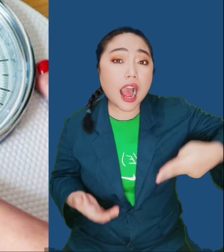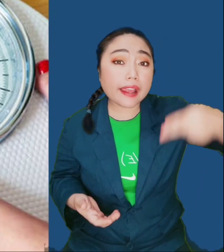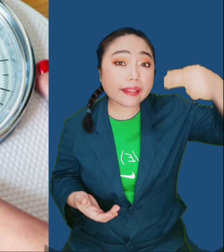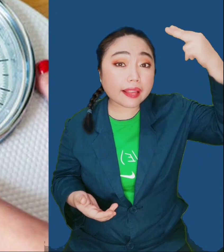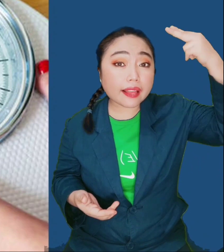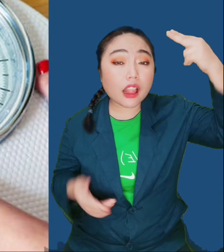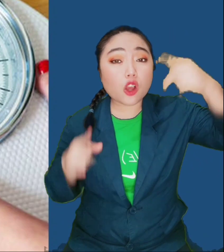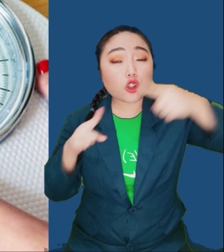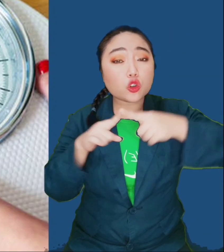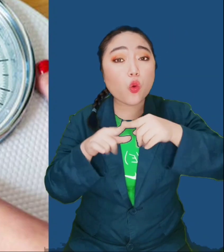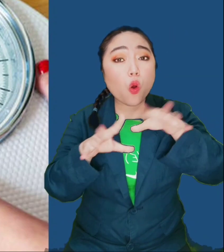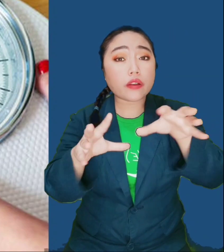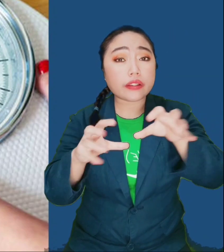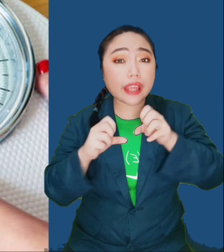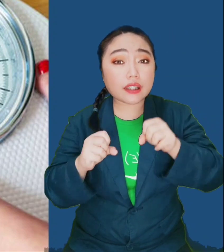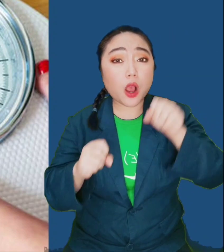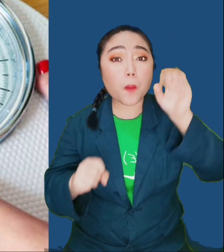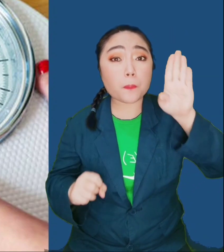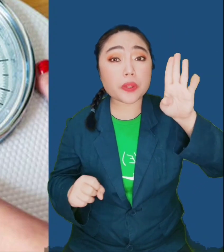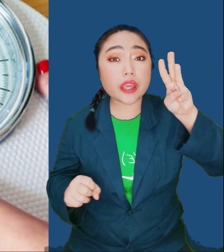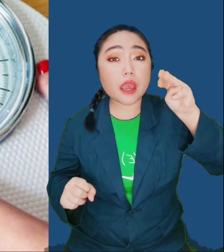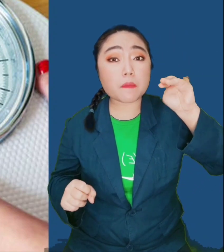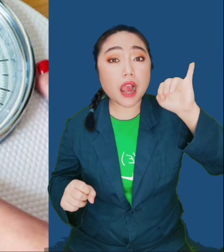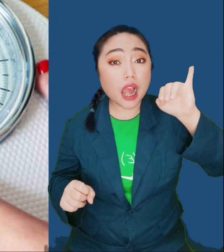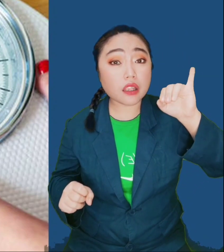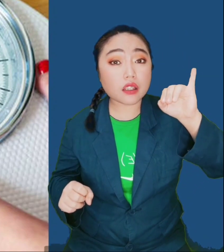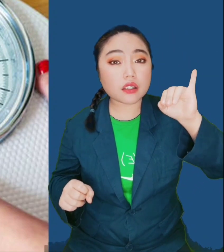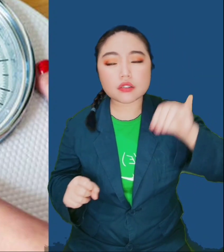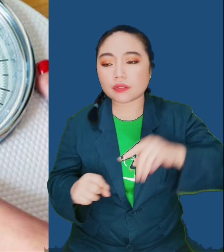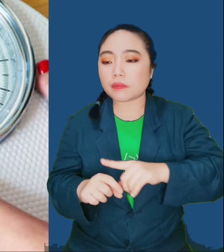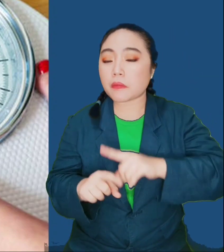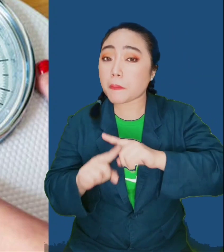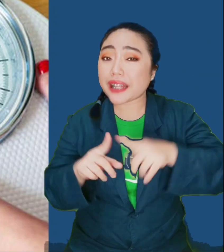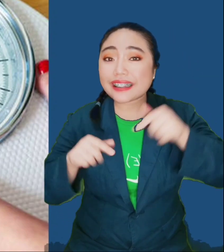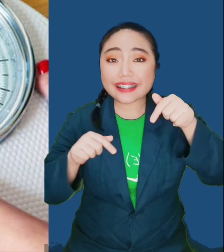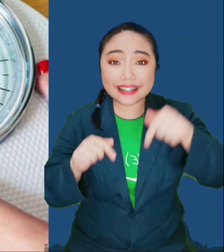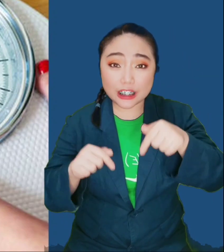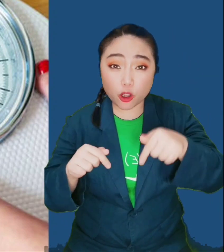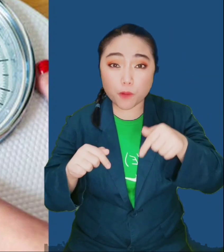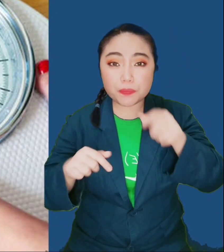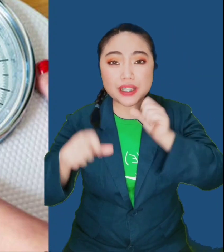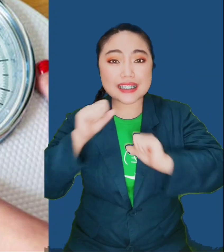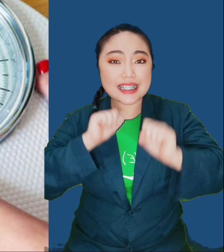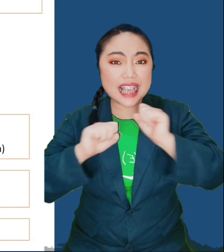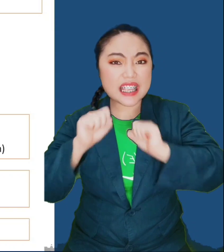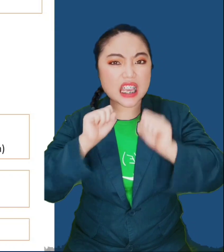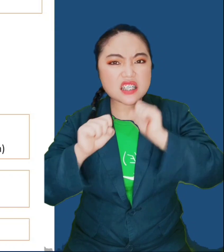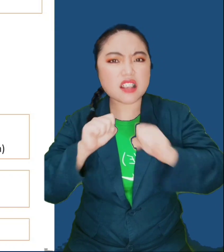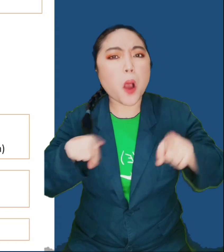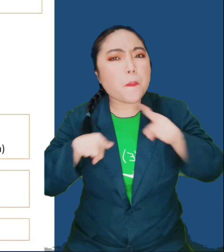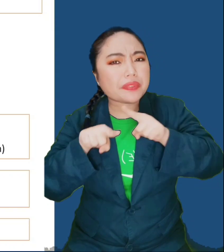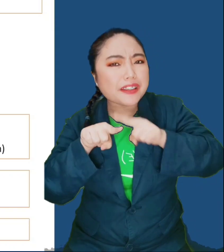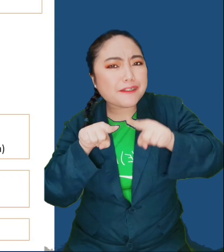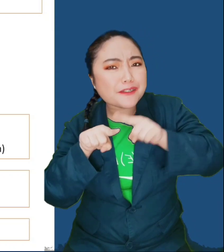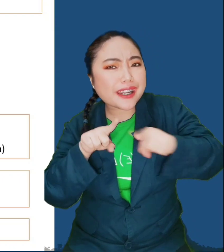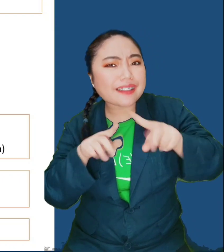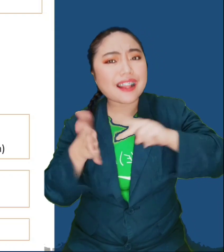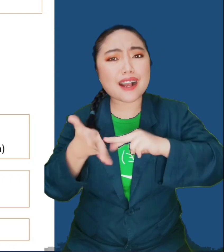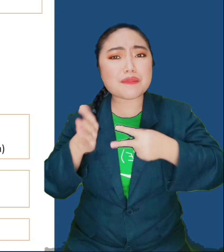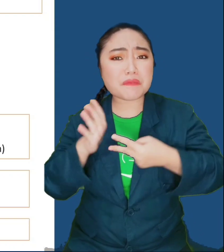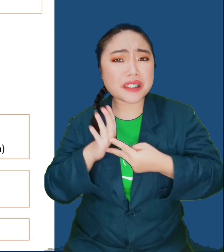and height, so for you to get your BMI. But here in